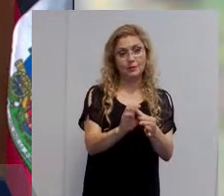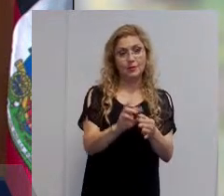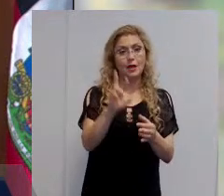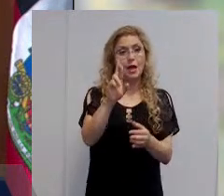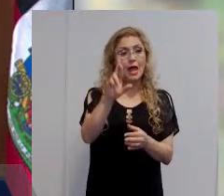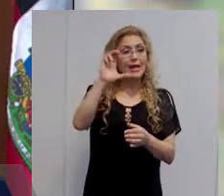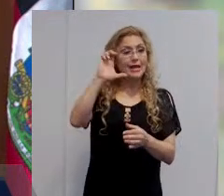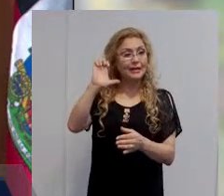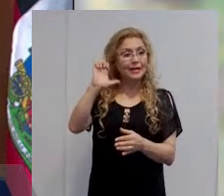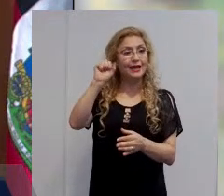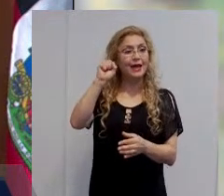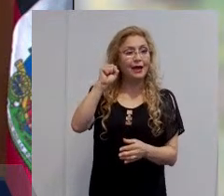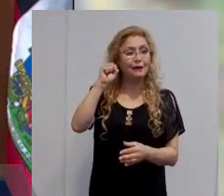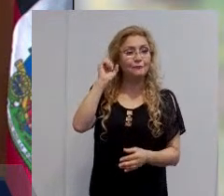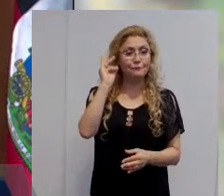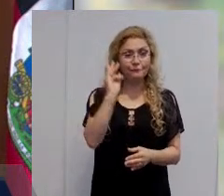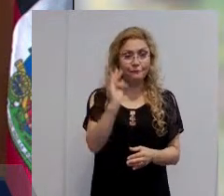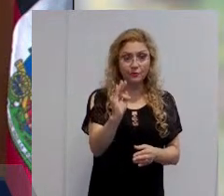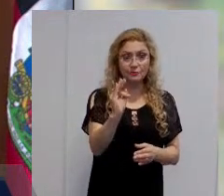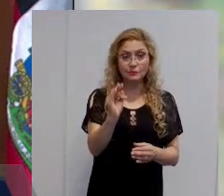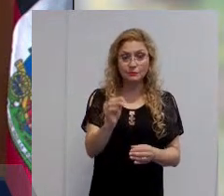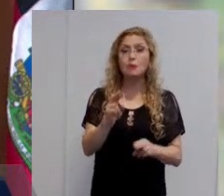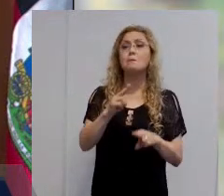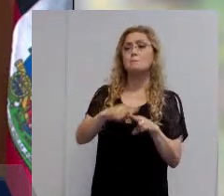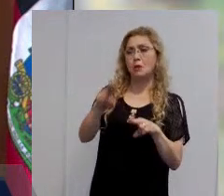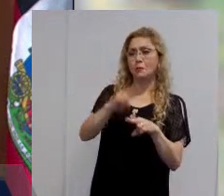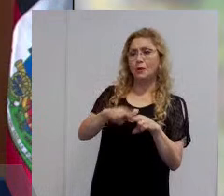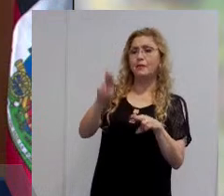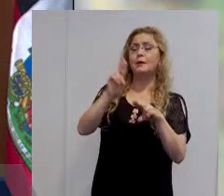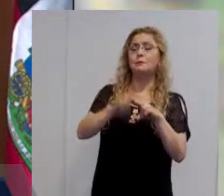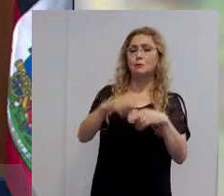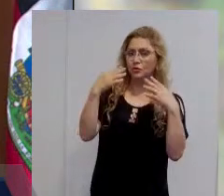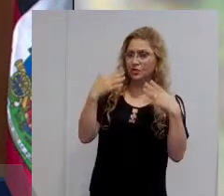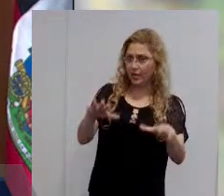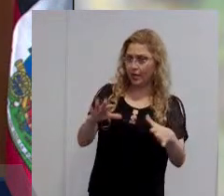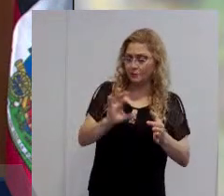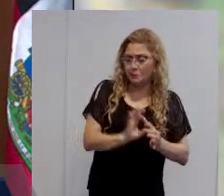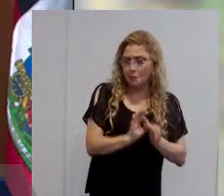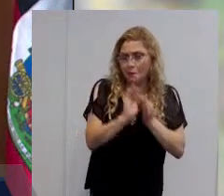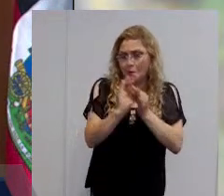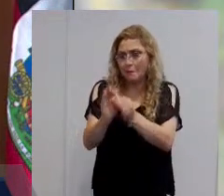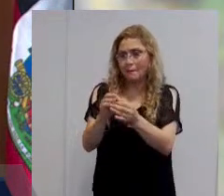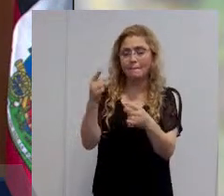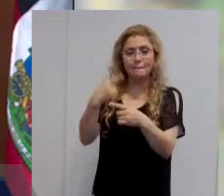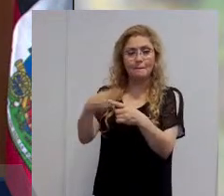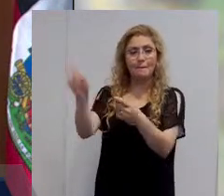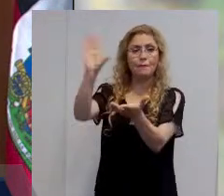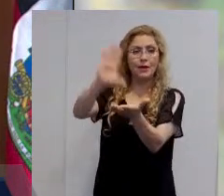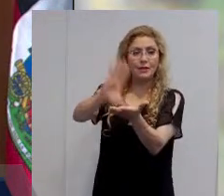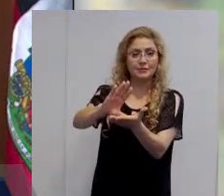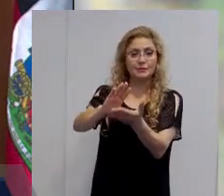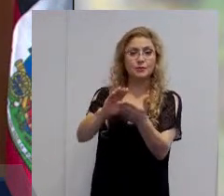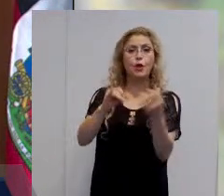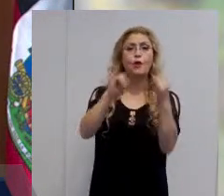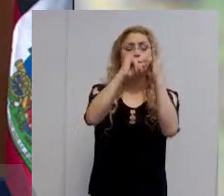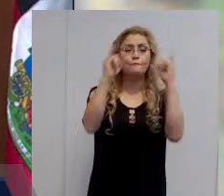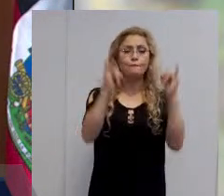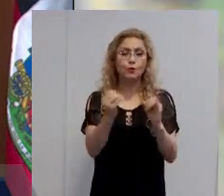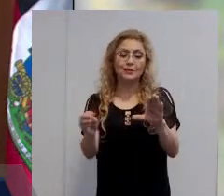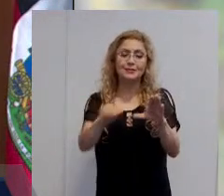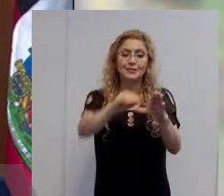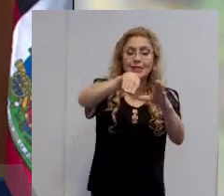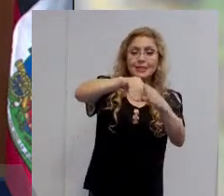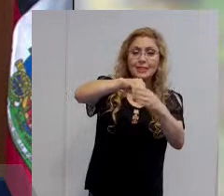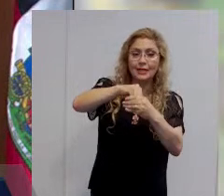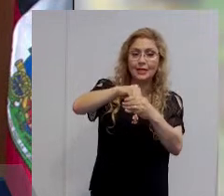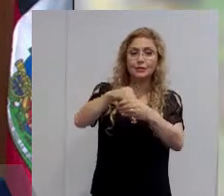implementation. REAF is prepared to contribute to with other countries, with other mechanisms for integration,